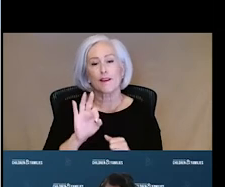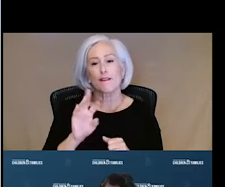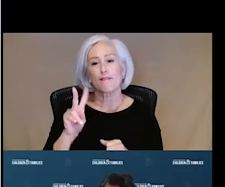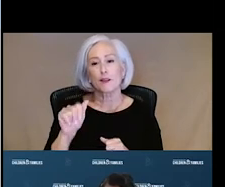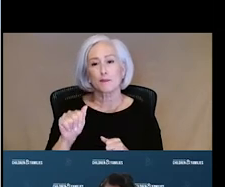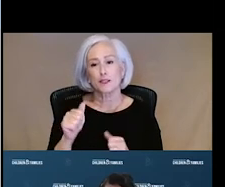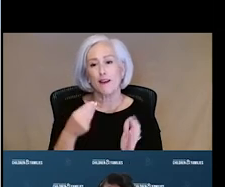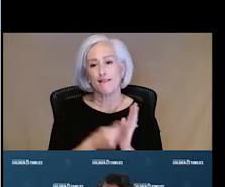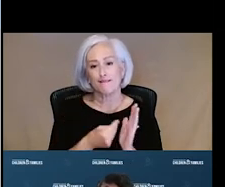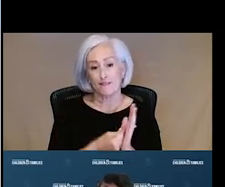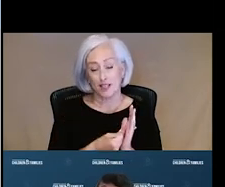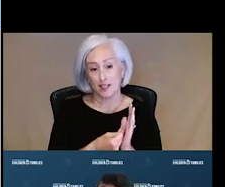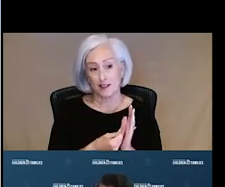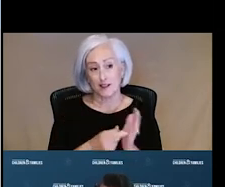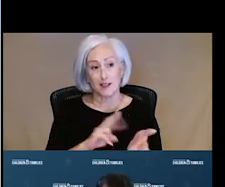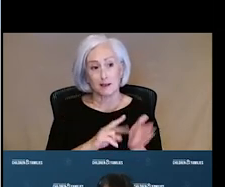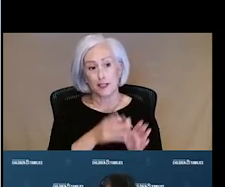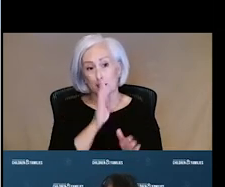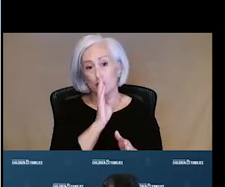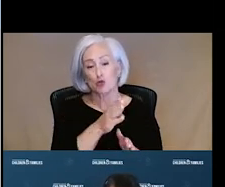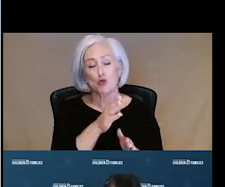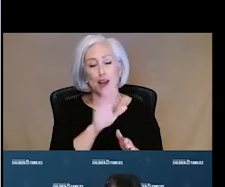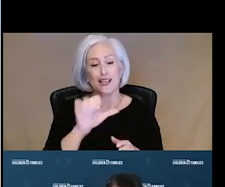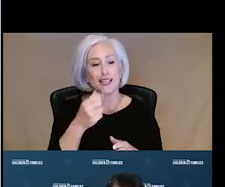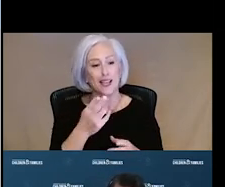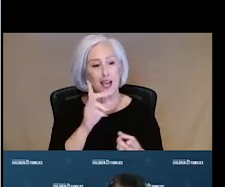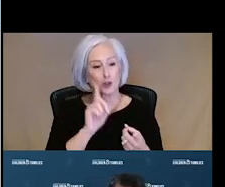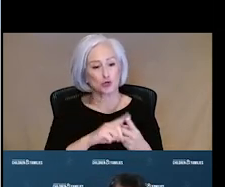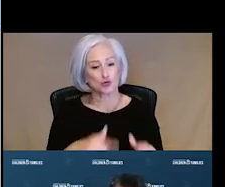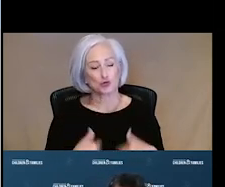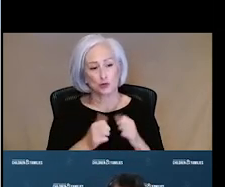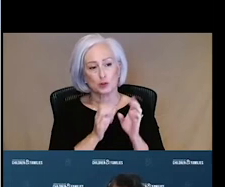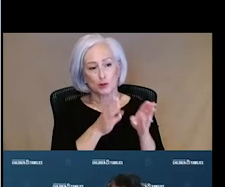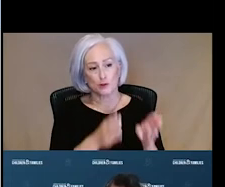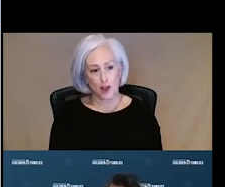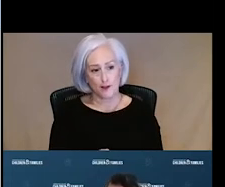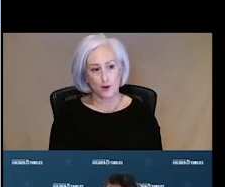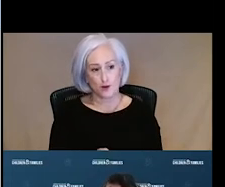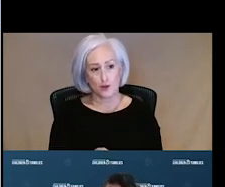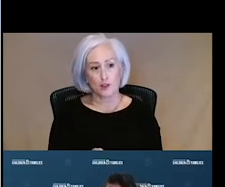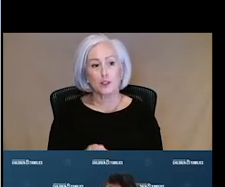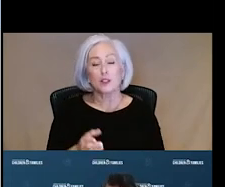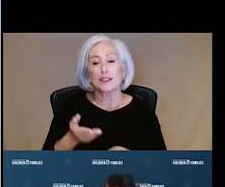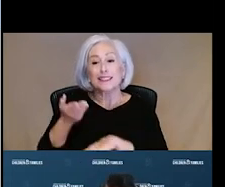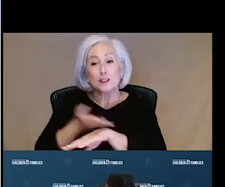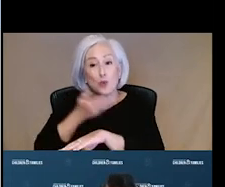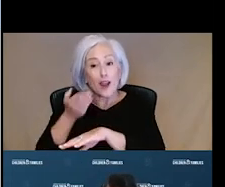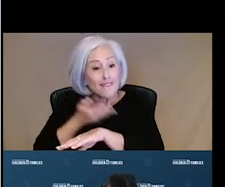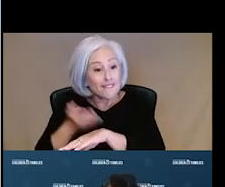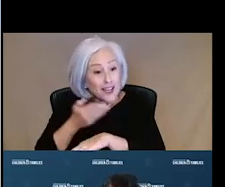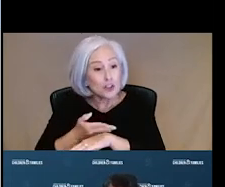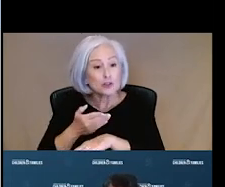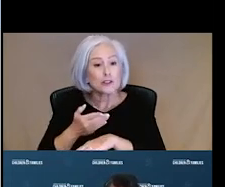is direct cash assistance to survivors. Construction and renovation costs are also